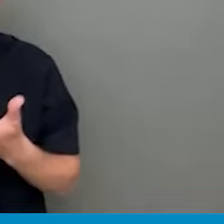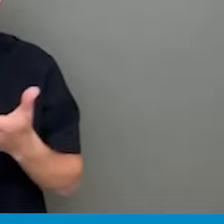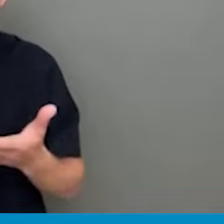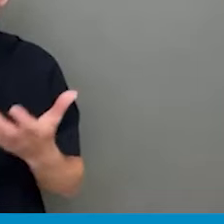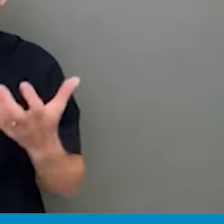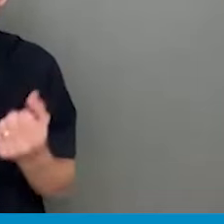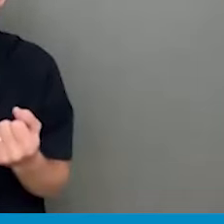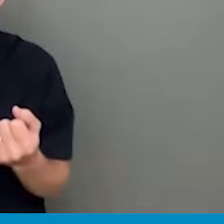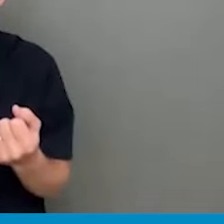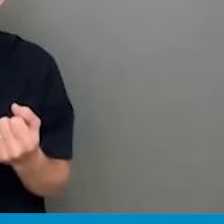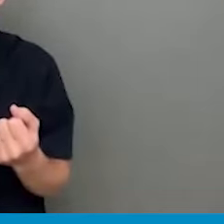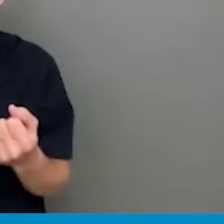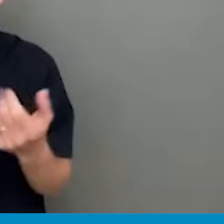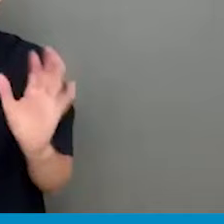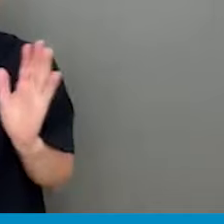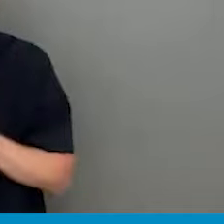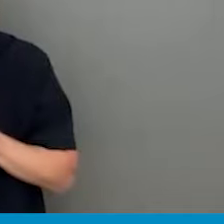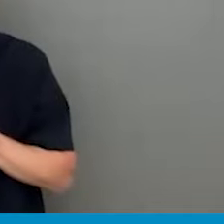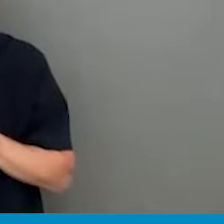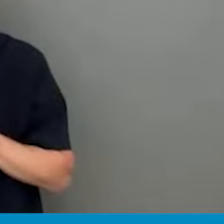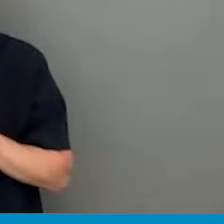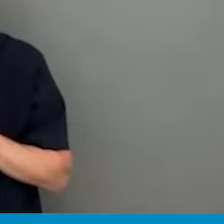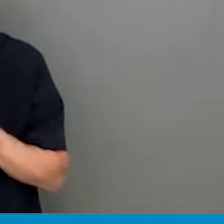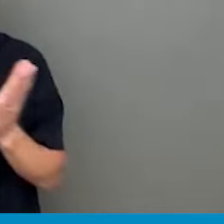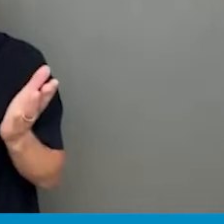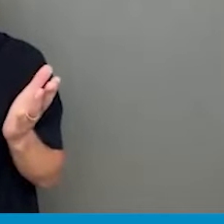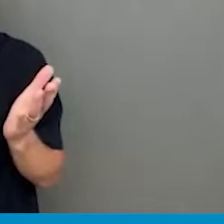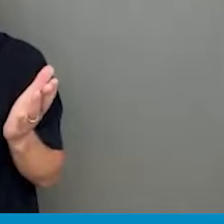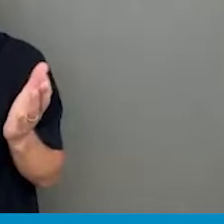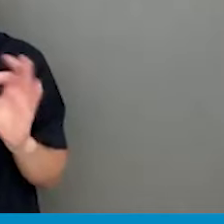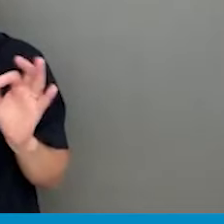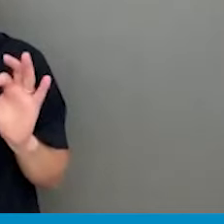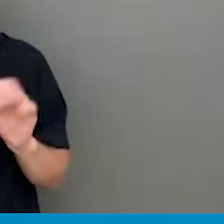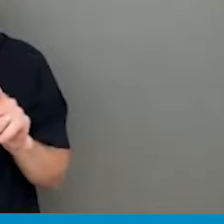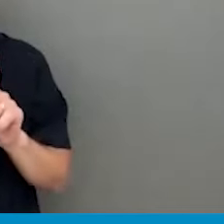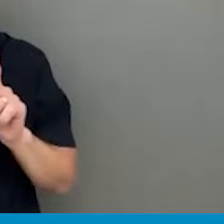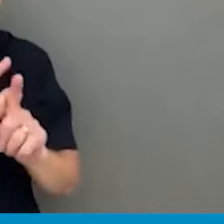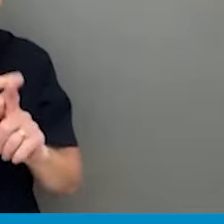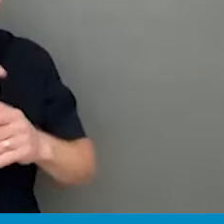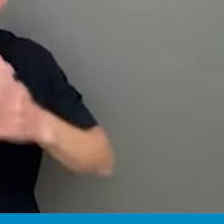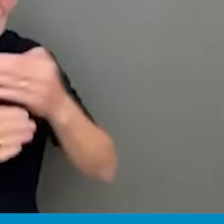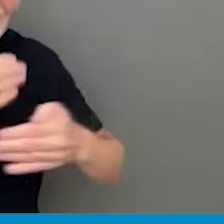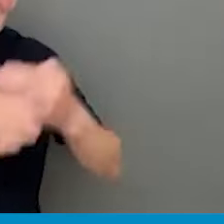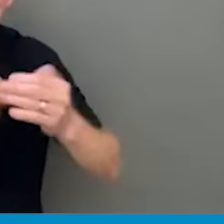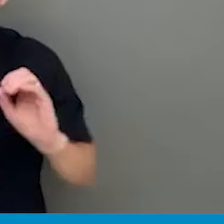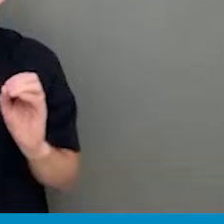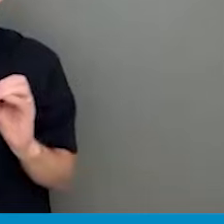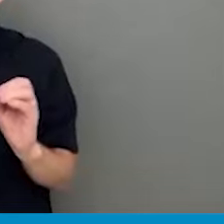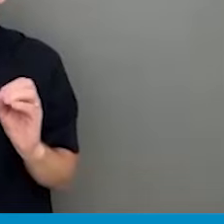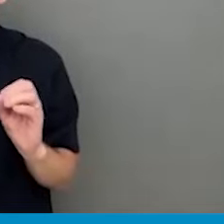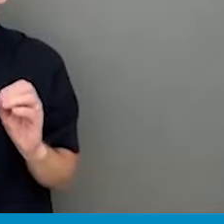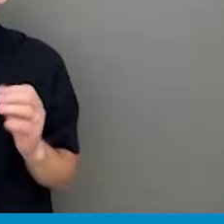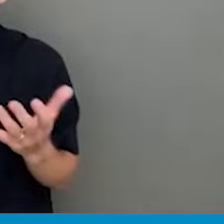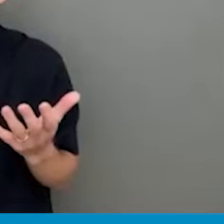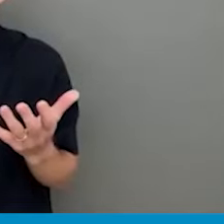clear scale up on assistive technology, the whole work on care and support system, human assistance, but also